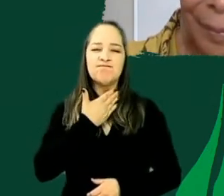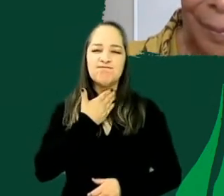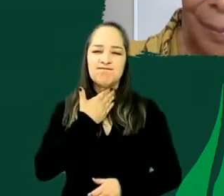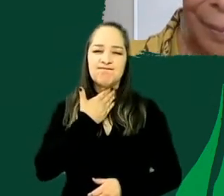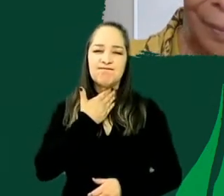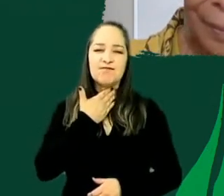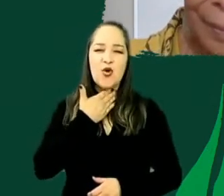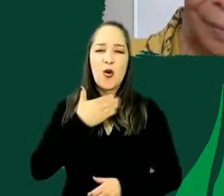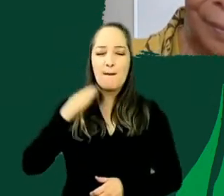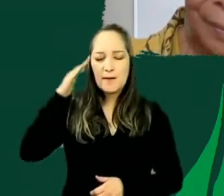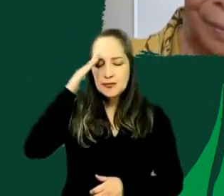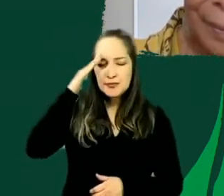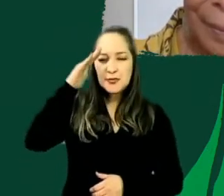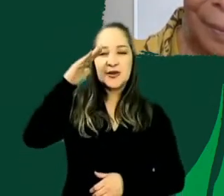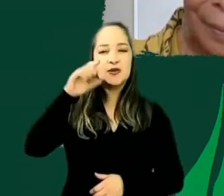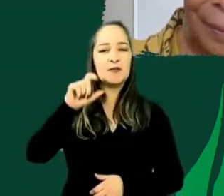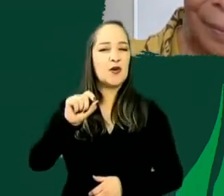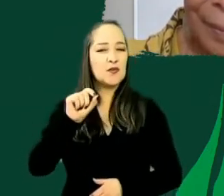voice of